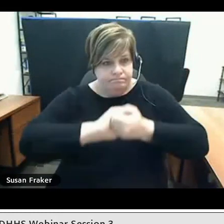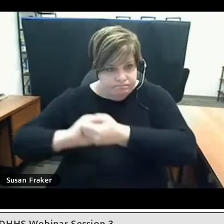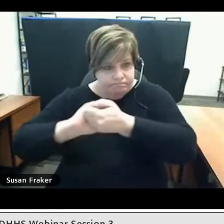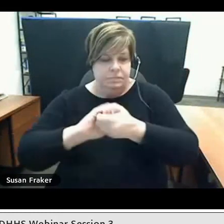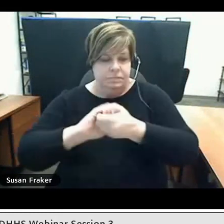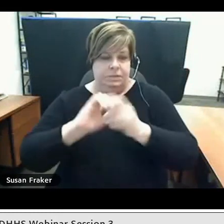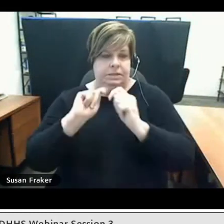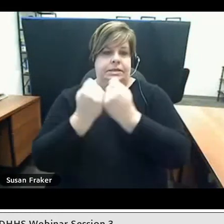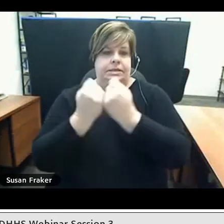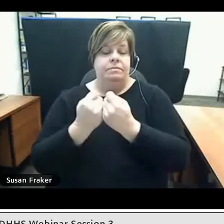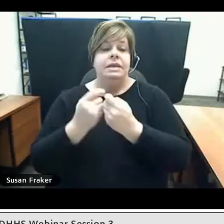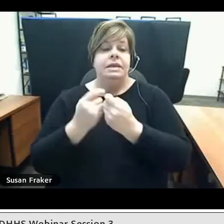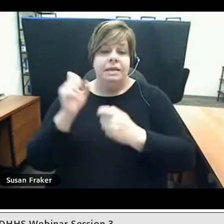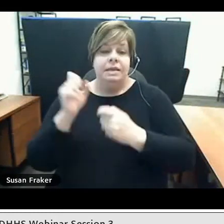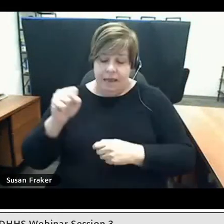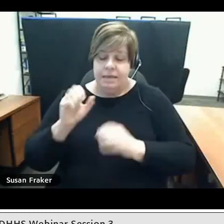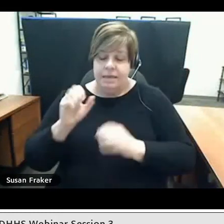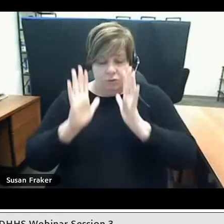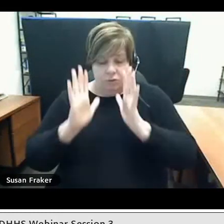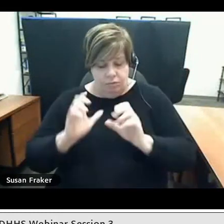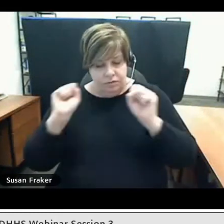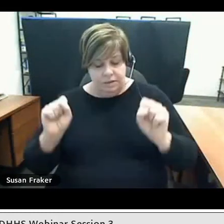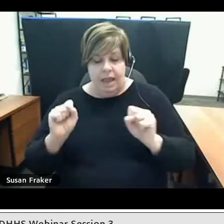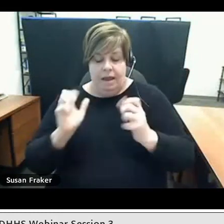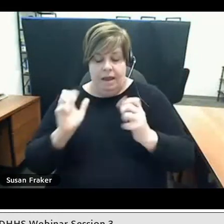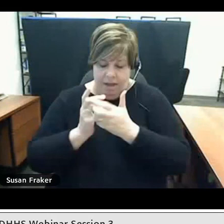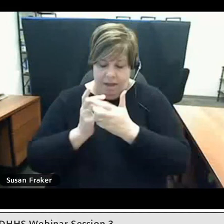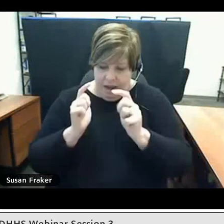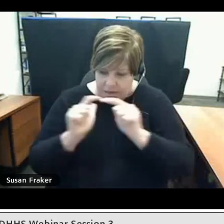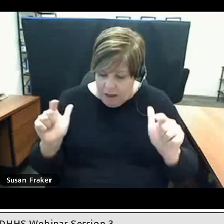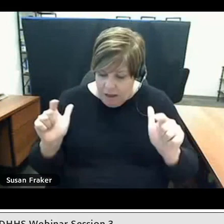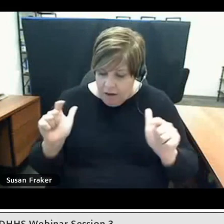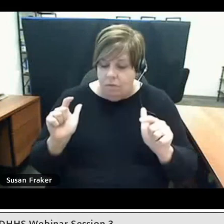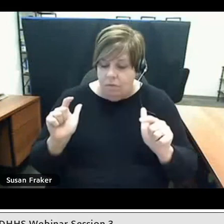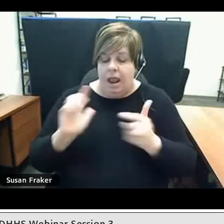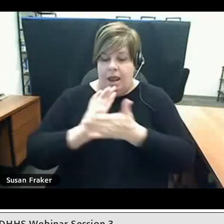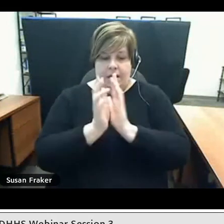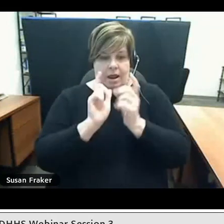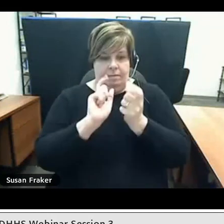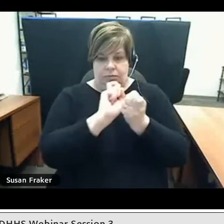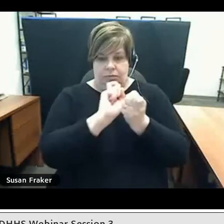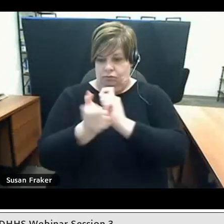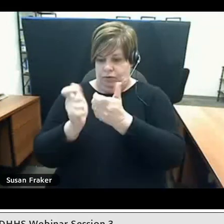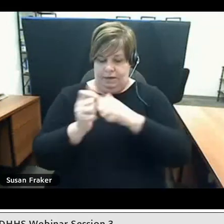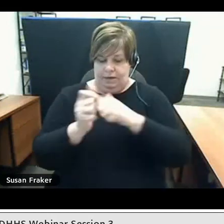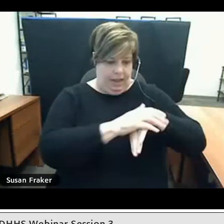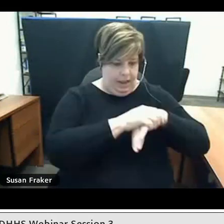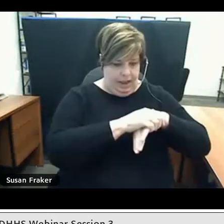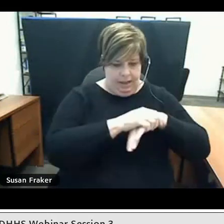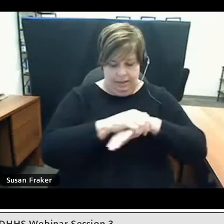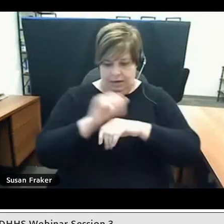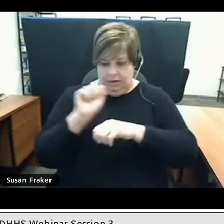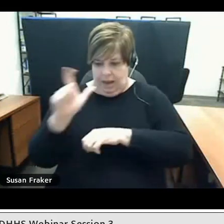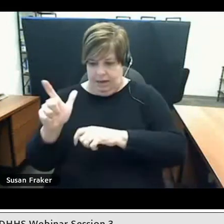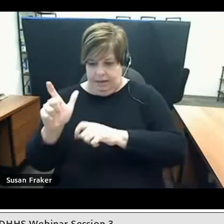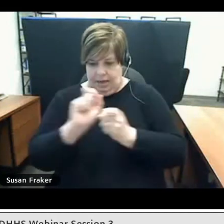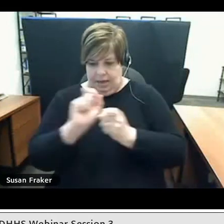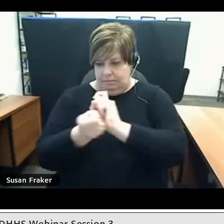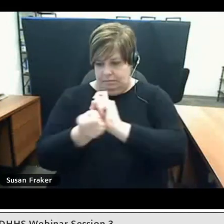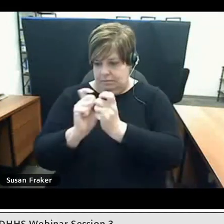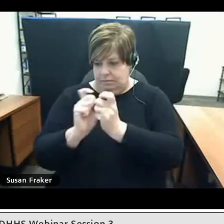fantastic with their language and being able to translate between English and ASL. At the same